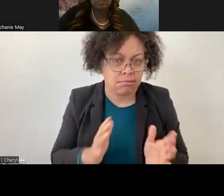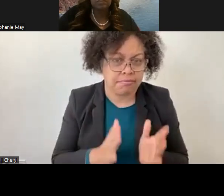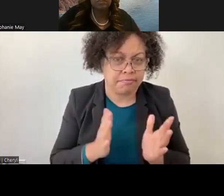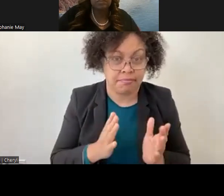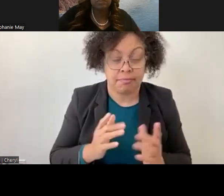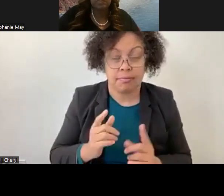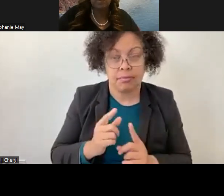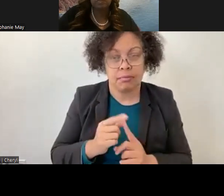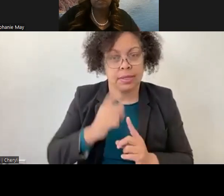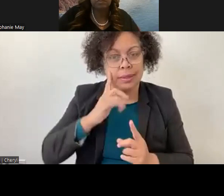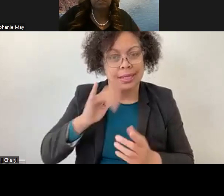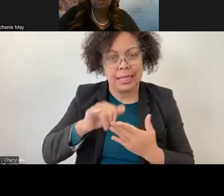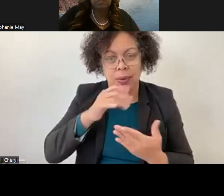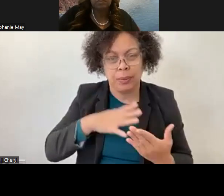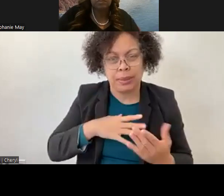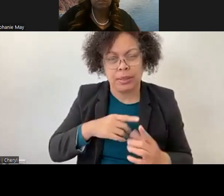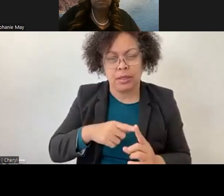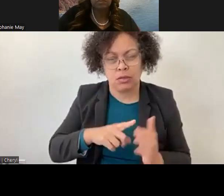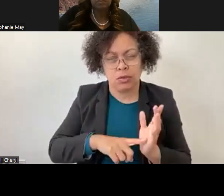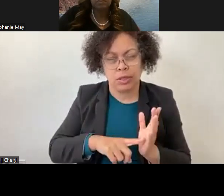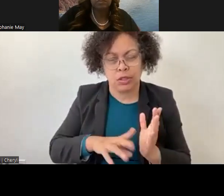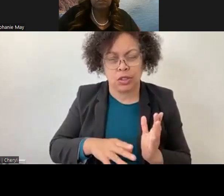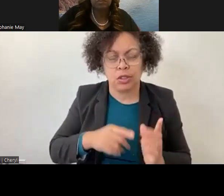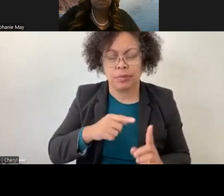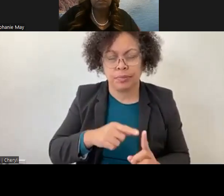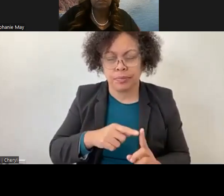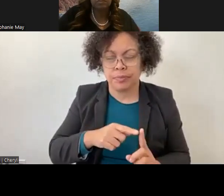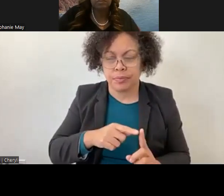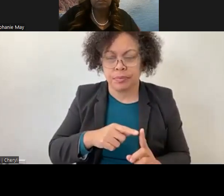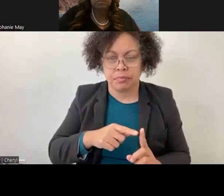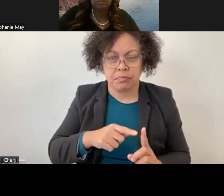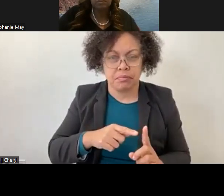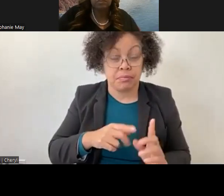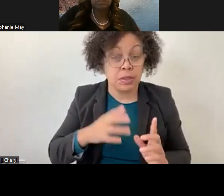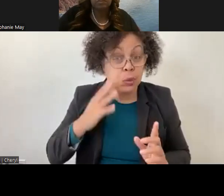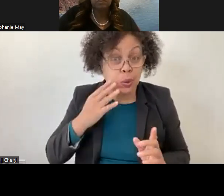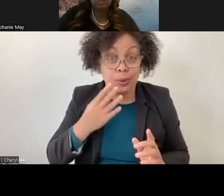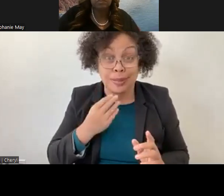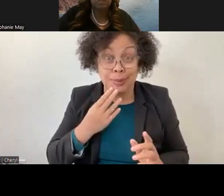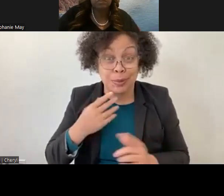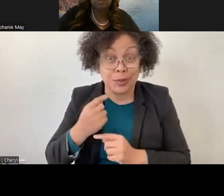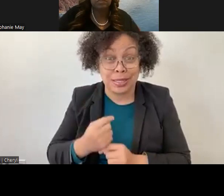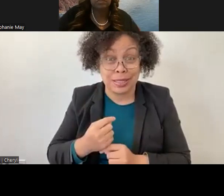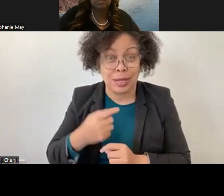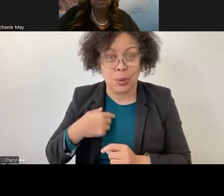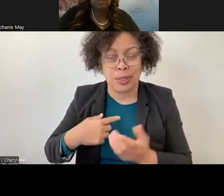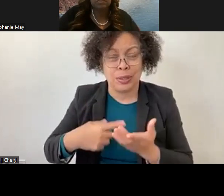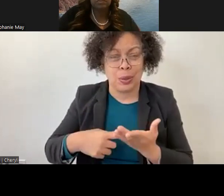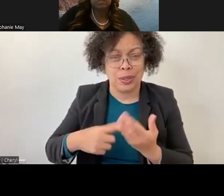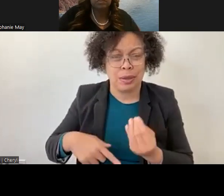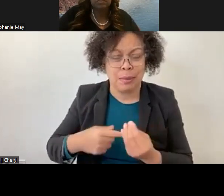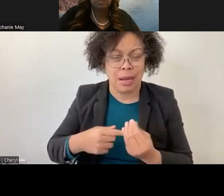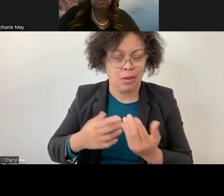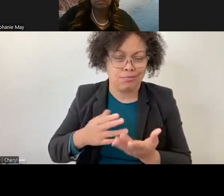she was in the Jewish tradition, we talked about sort of tikkun olam, which is kind of